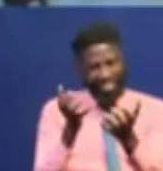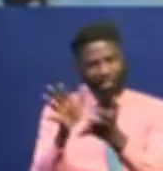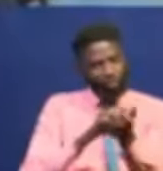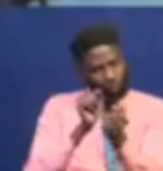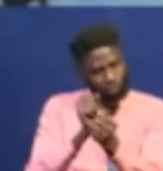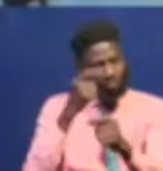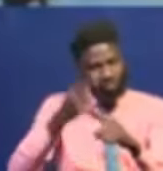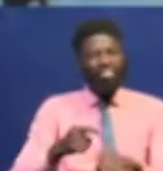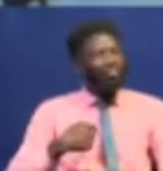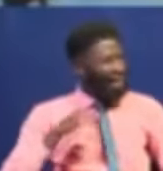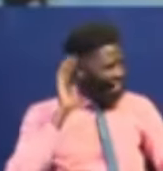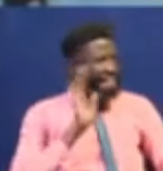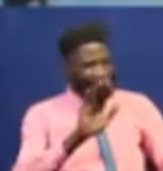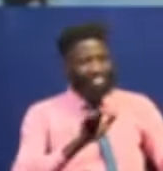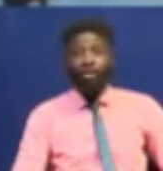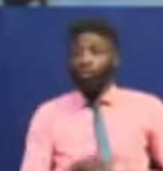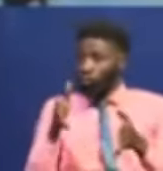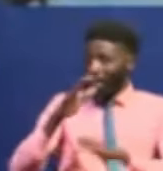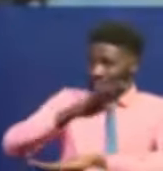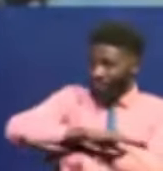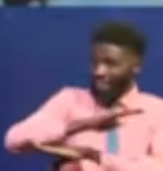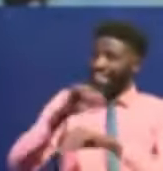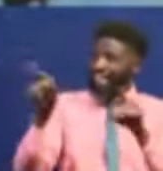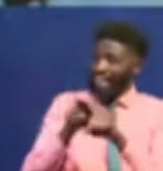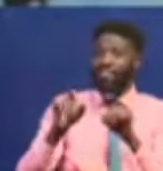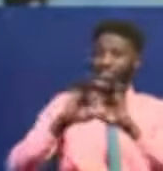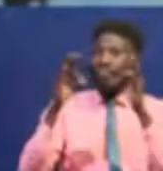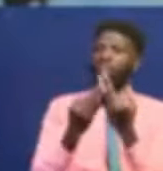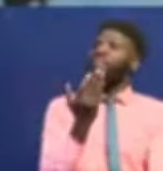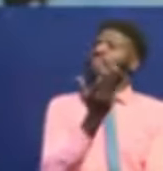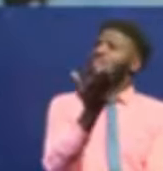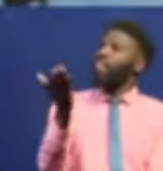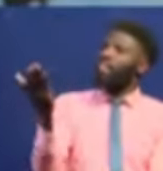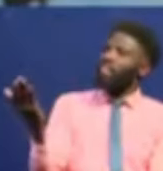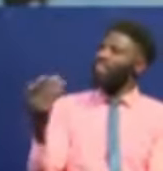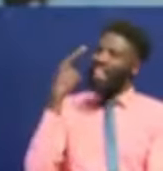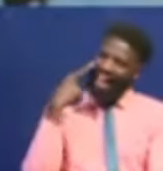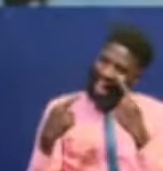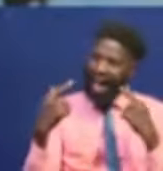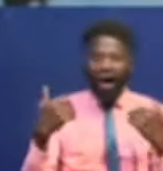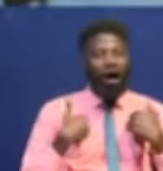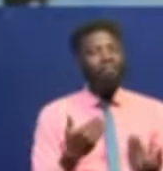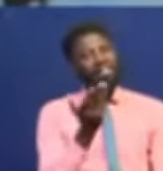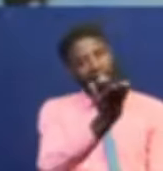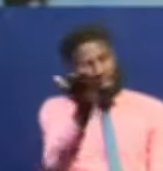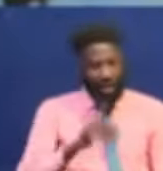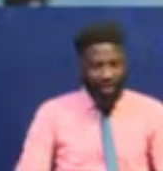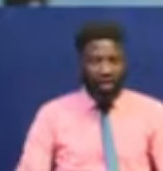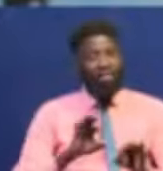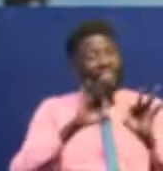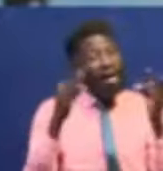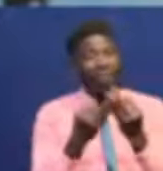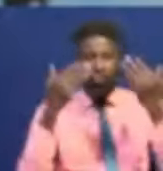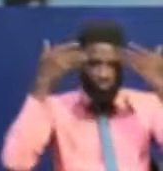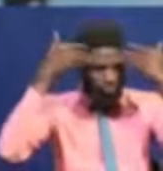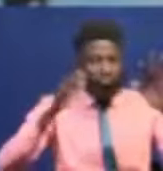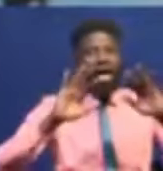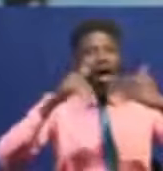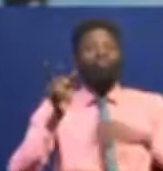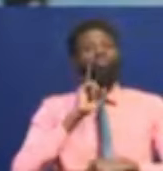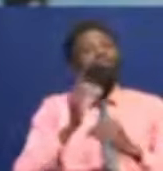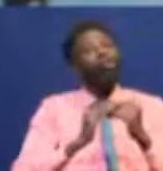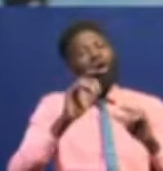destroyed. Today, as I talk to you this evening, there are families who have tears. There are families who do not know how to face